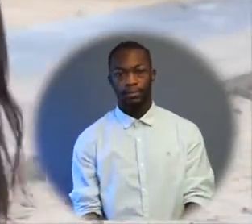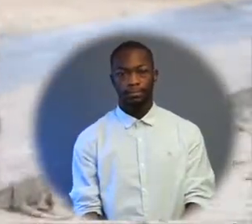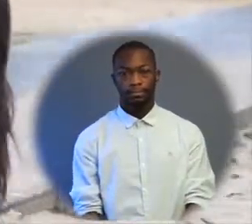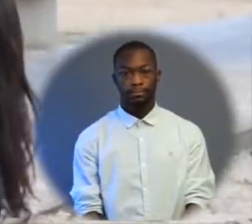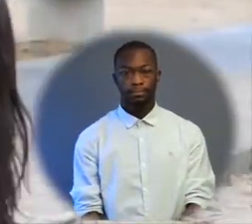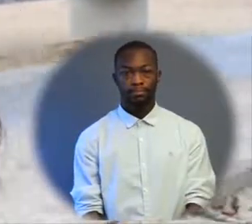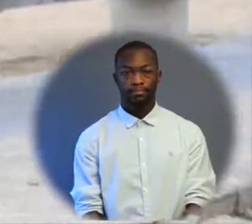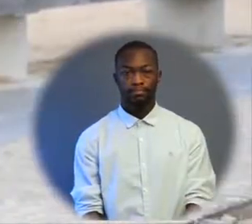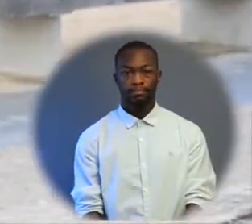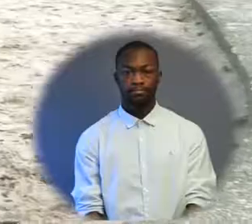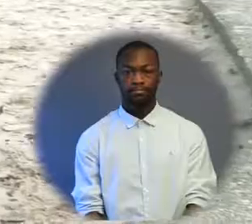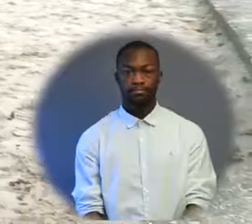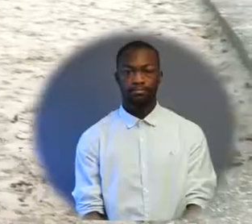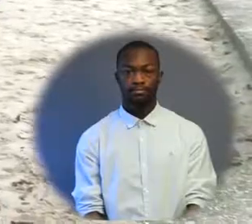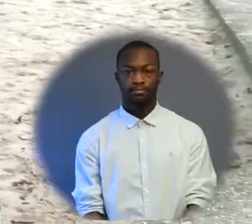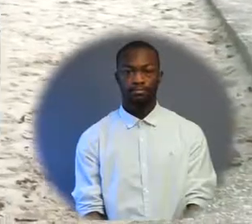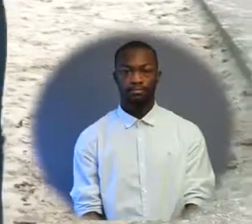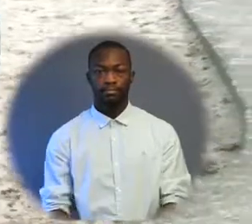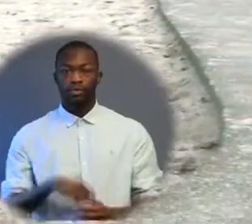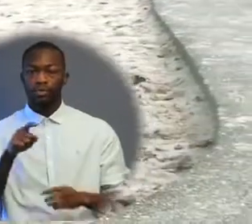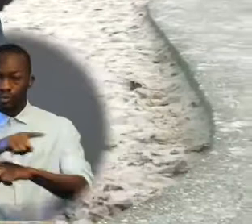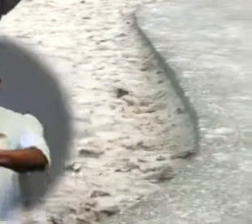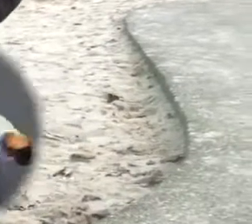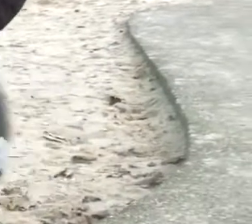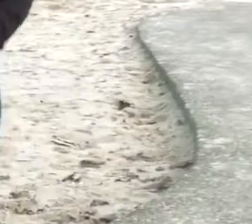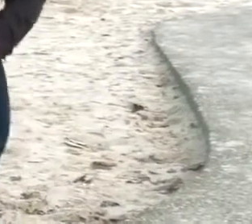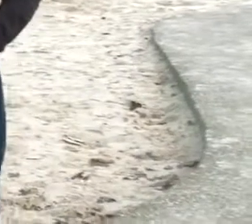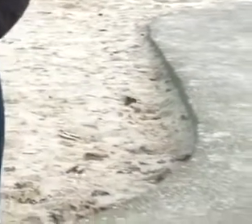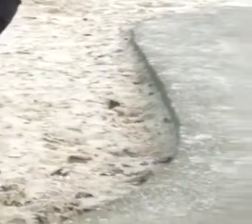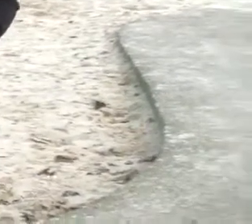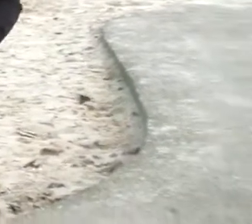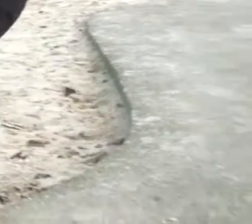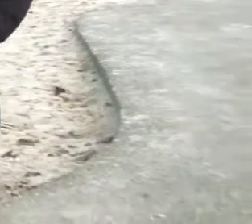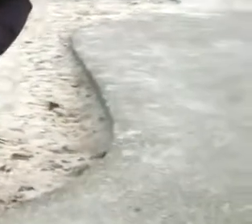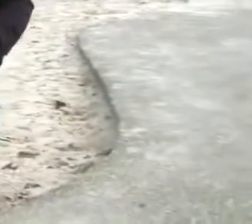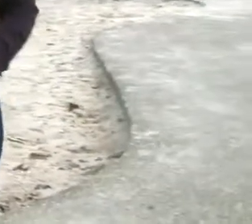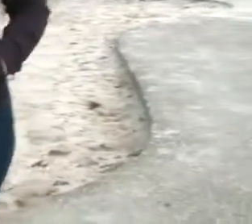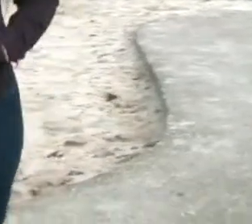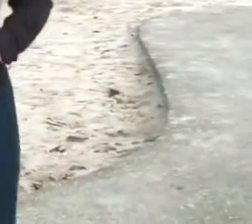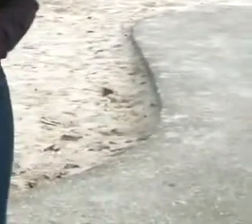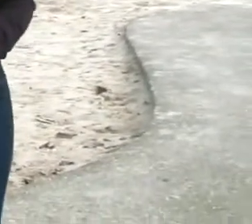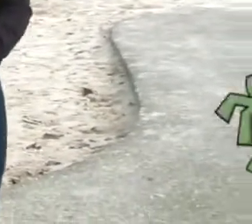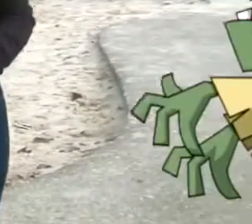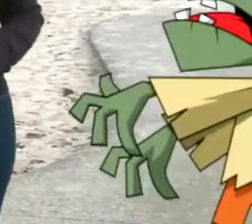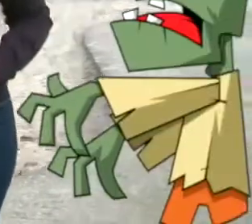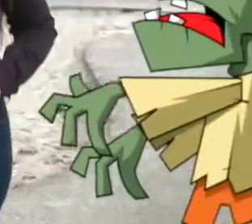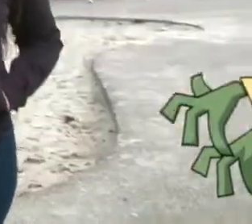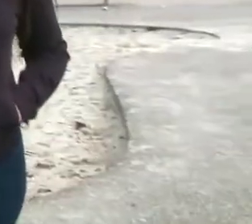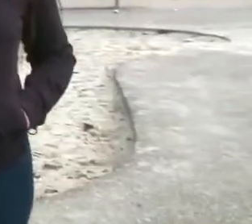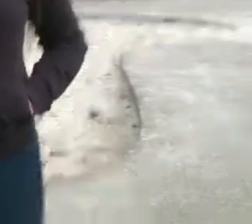and are part of. One of the things we've learned is we ought to include more aliens, more